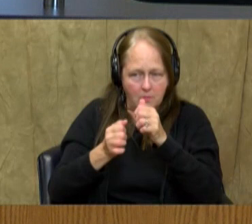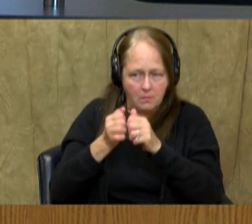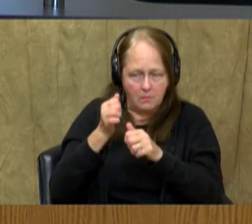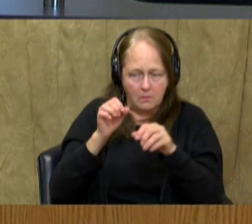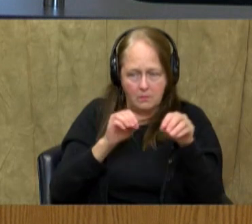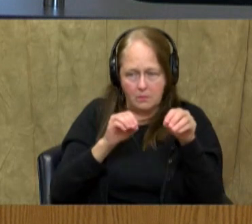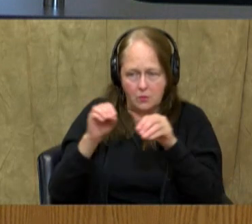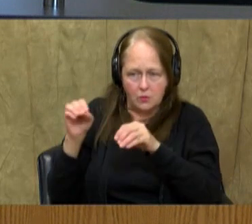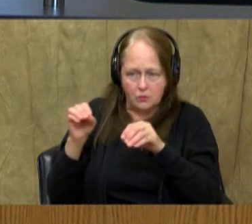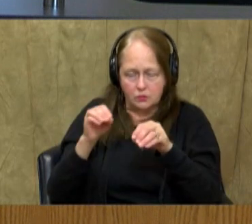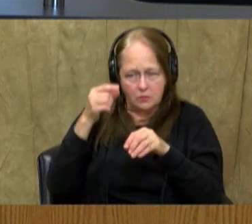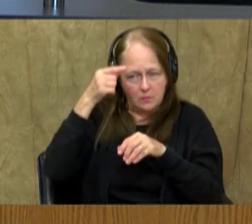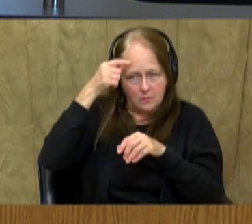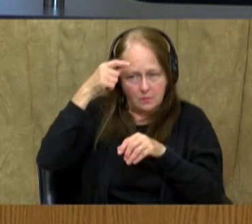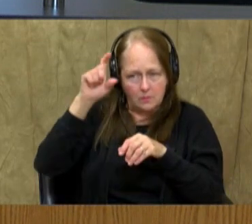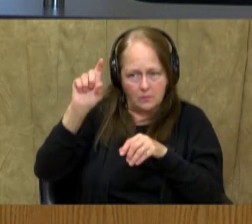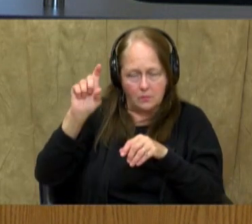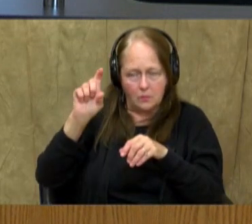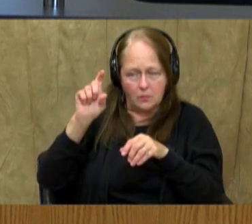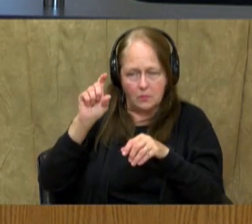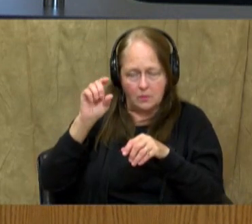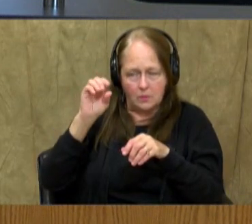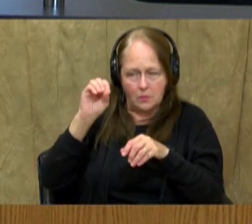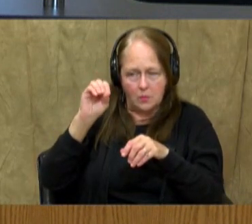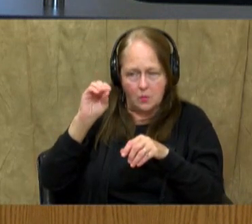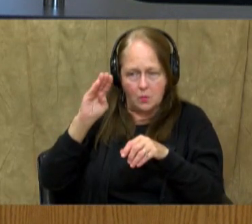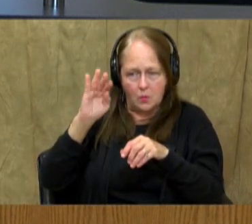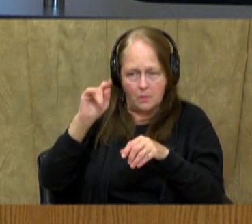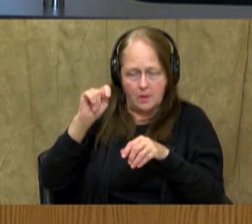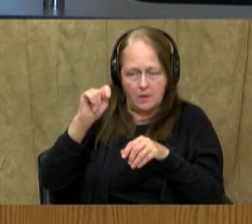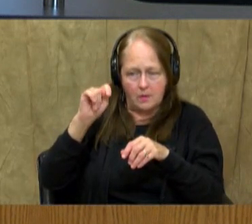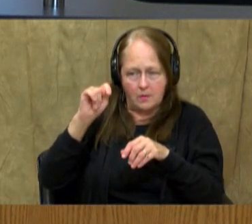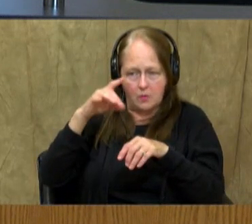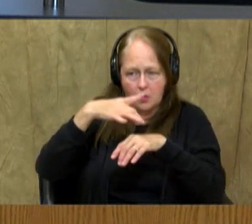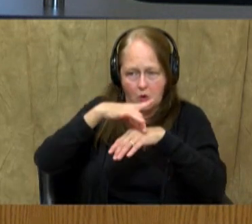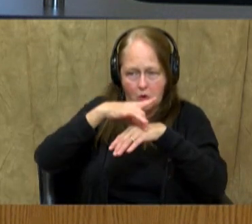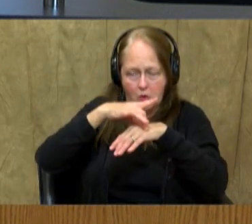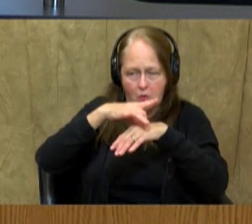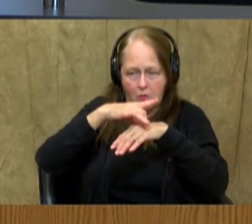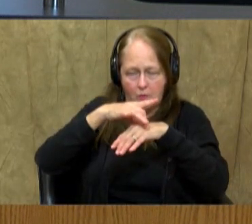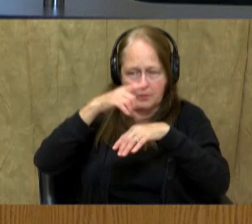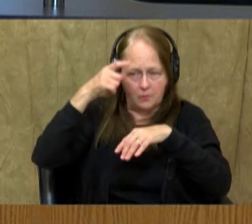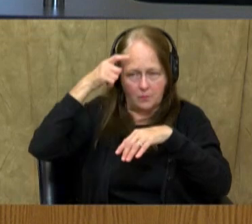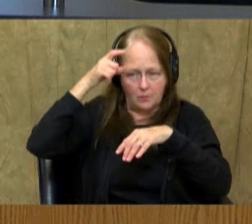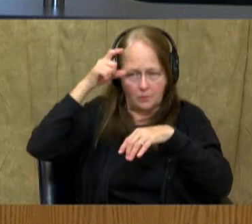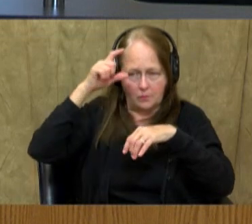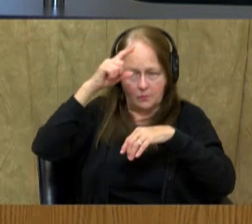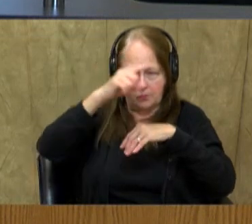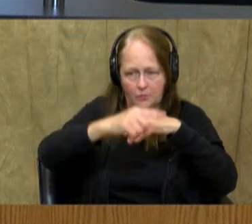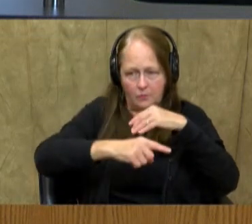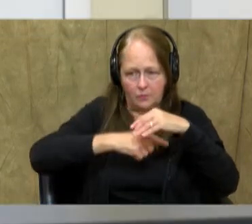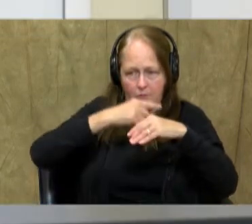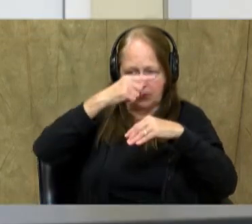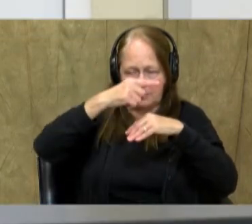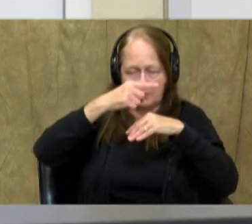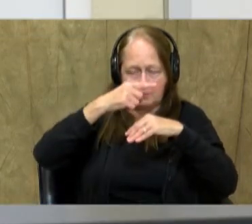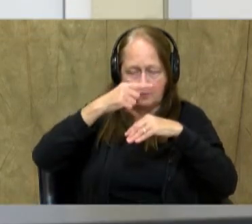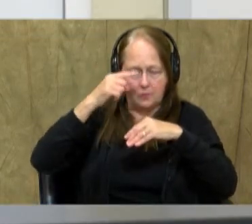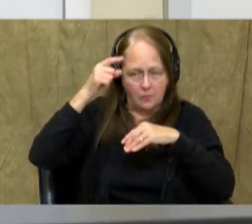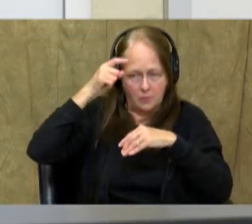motion of the moon as it orbits the earth and how much of the lit half we can see.